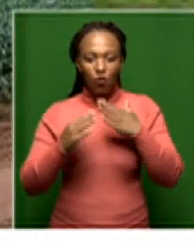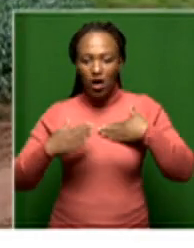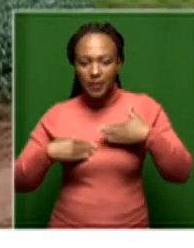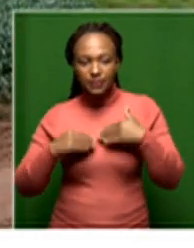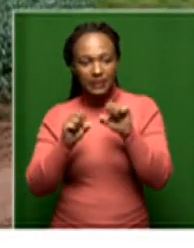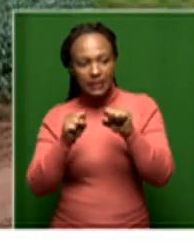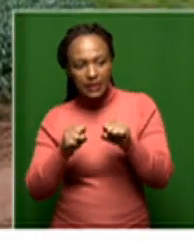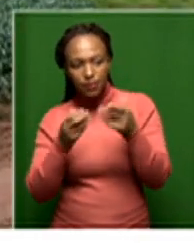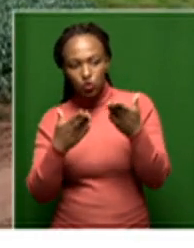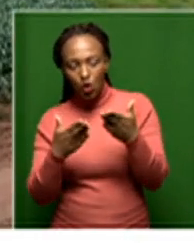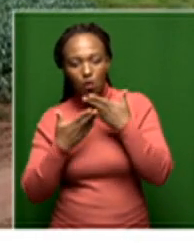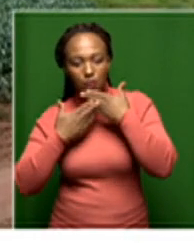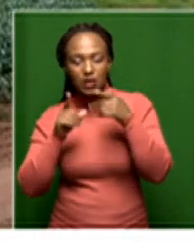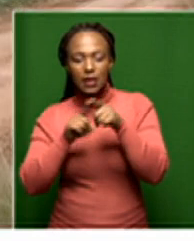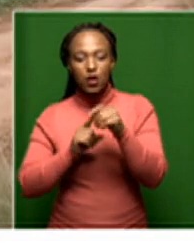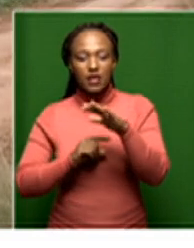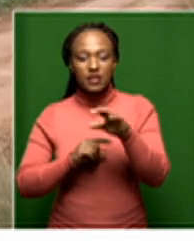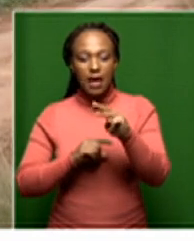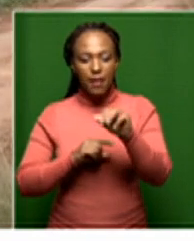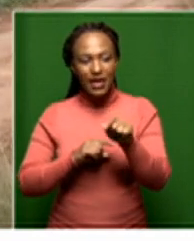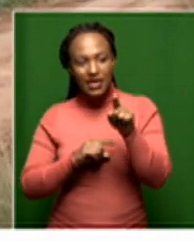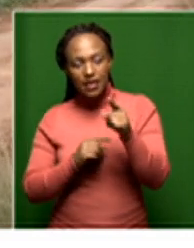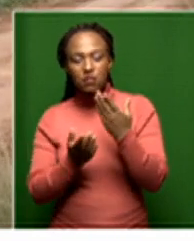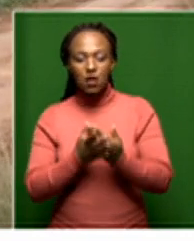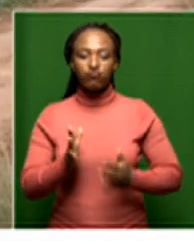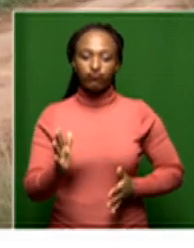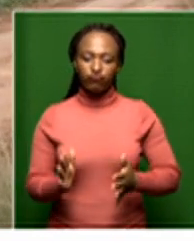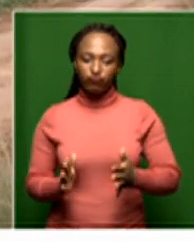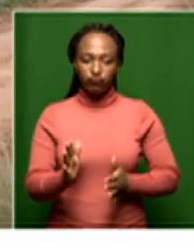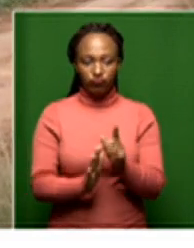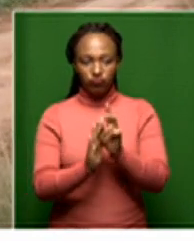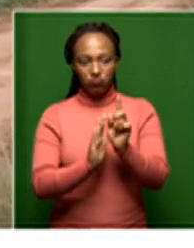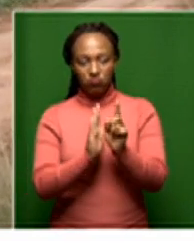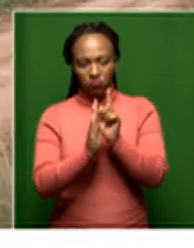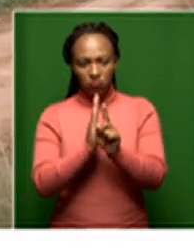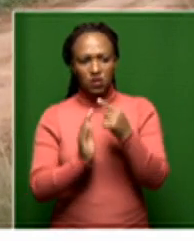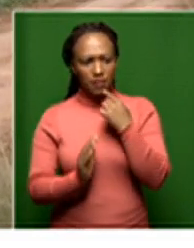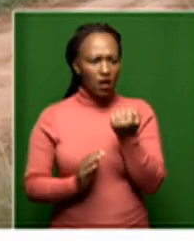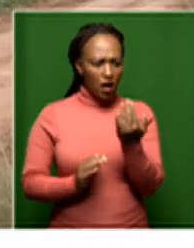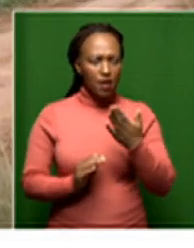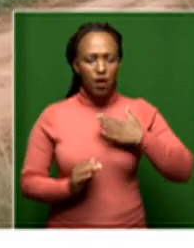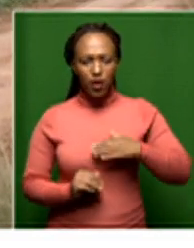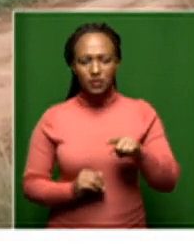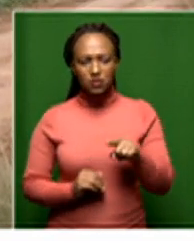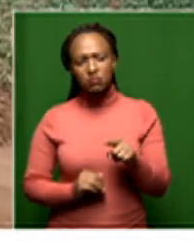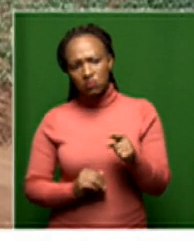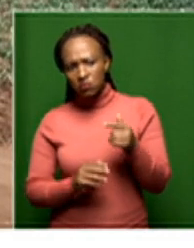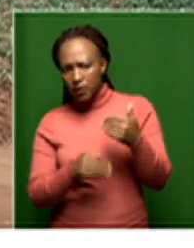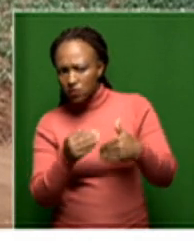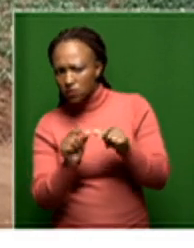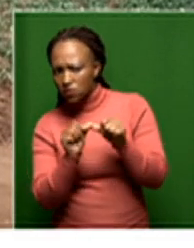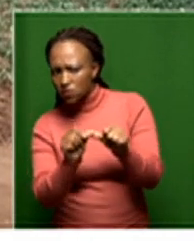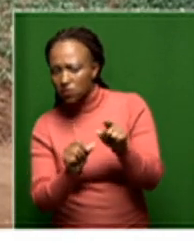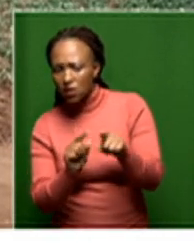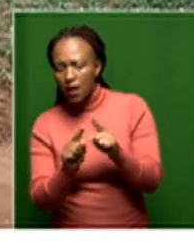system like at the CCMA, where you could go and say, I believe I have a claim, and therefore it must be processed